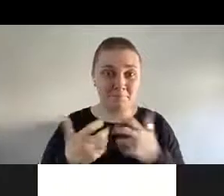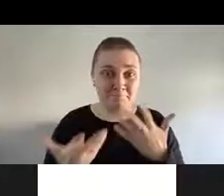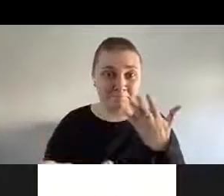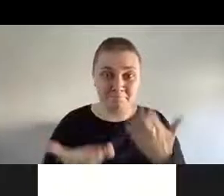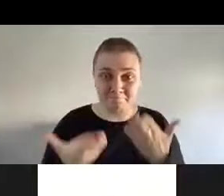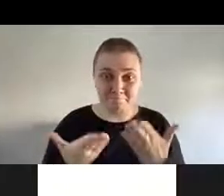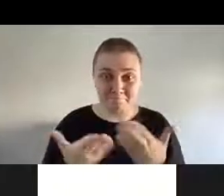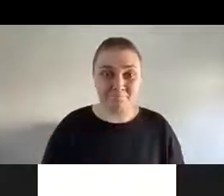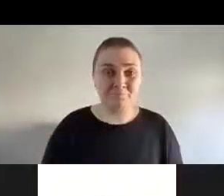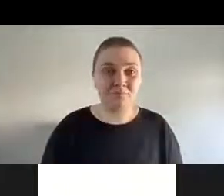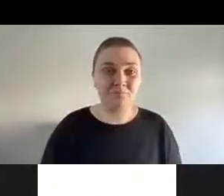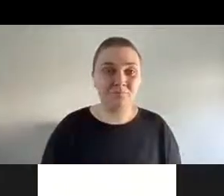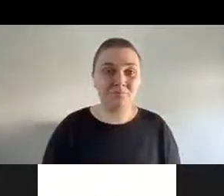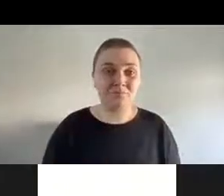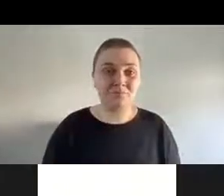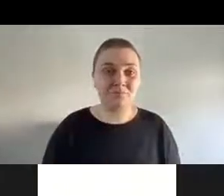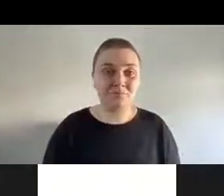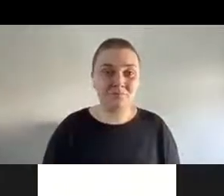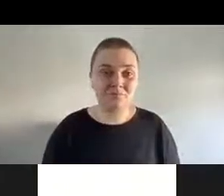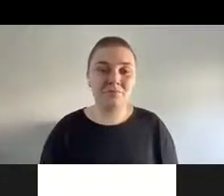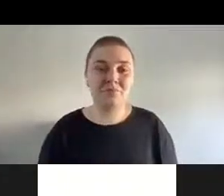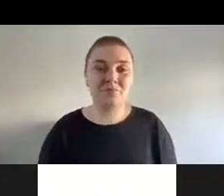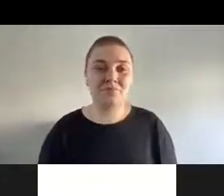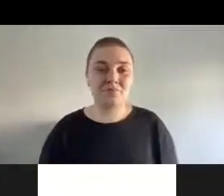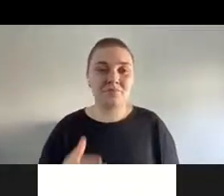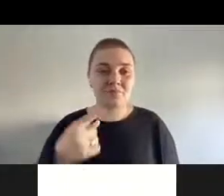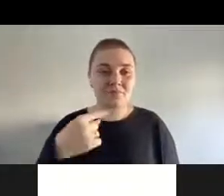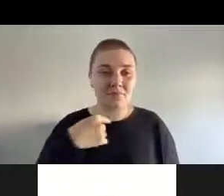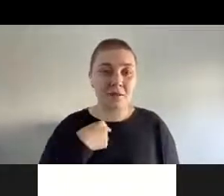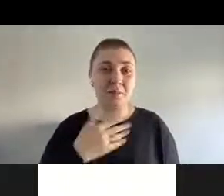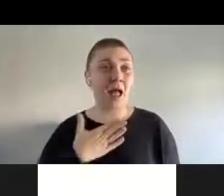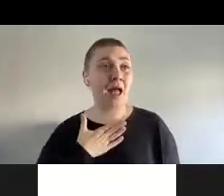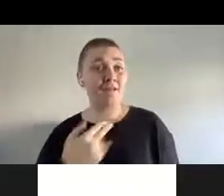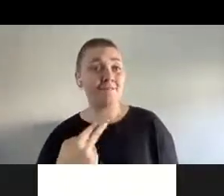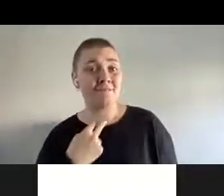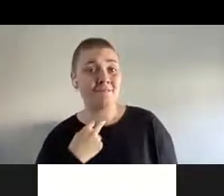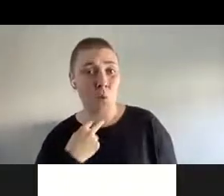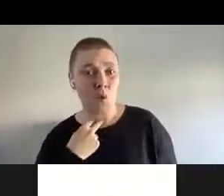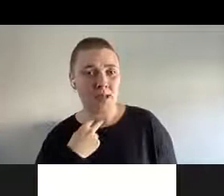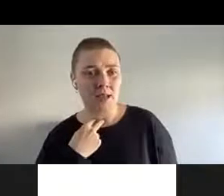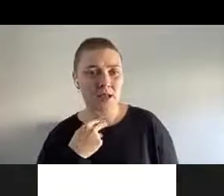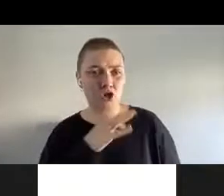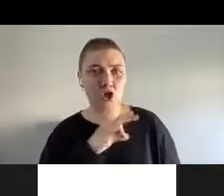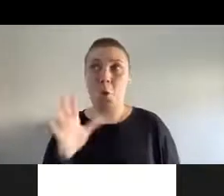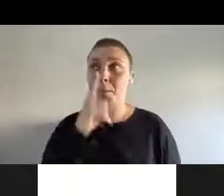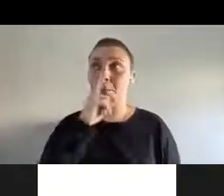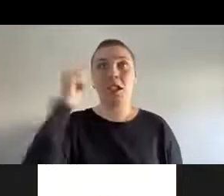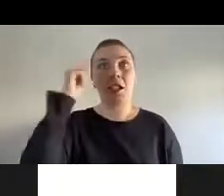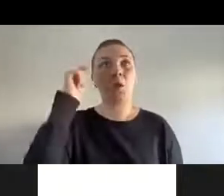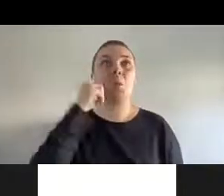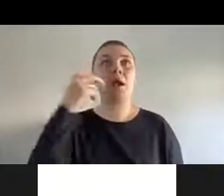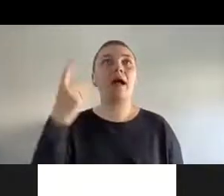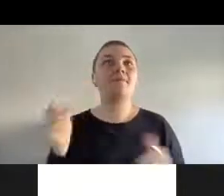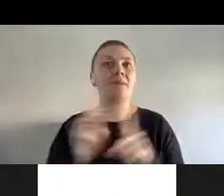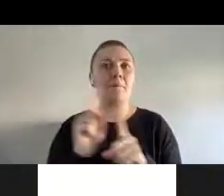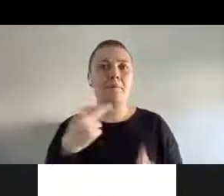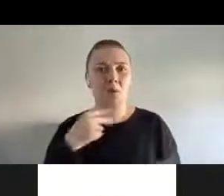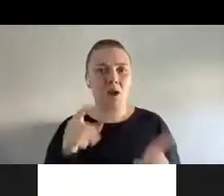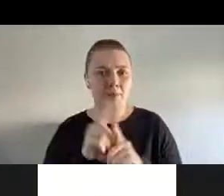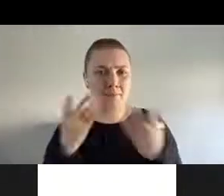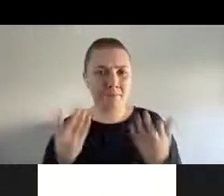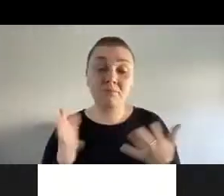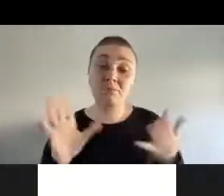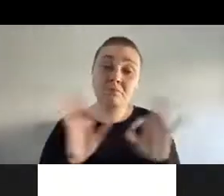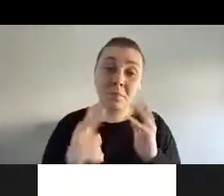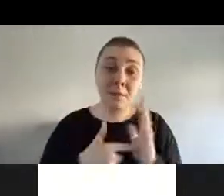Being hard of hearing, the tone of my voice is not always what people expect. In my native